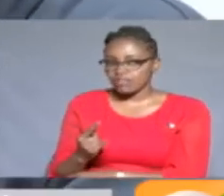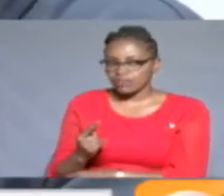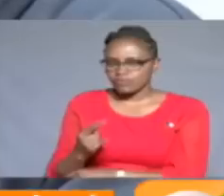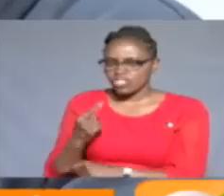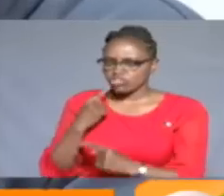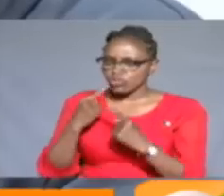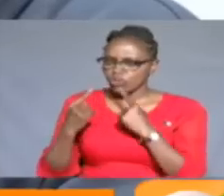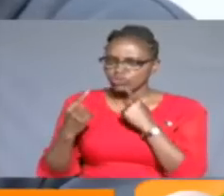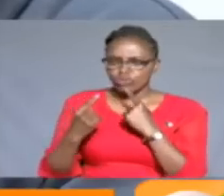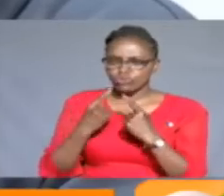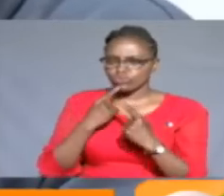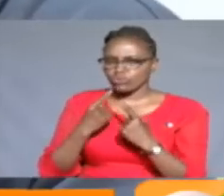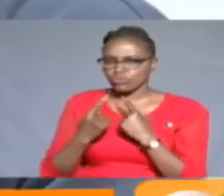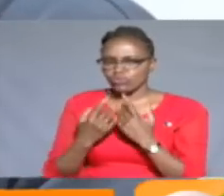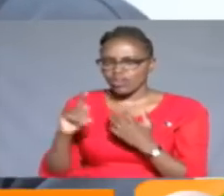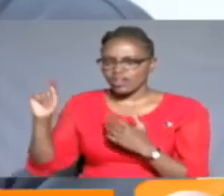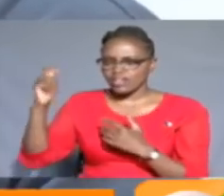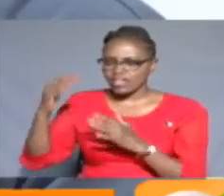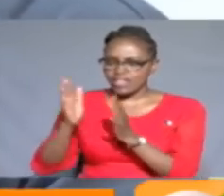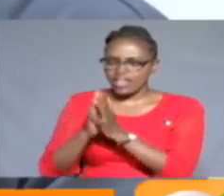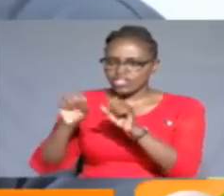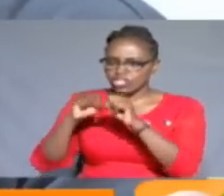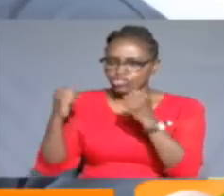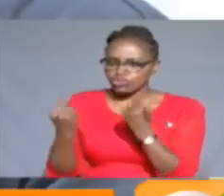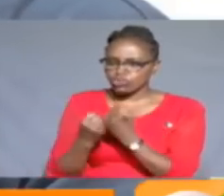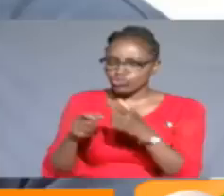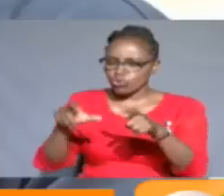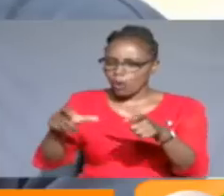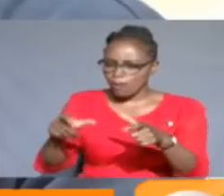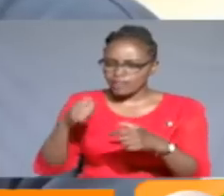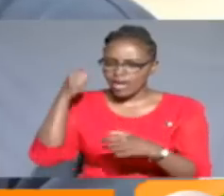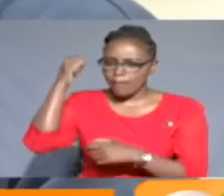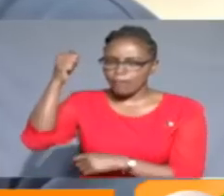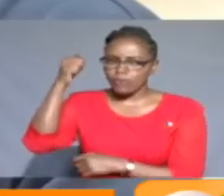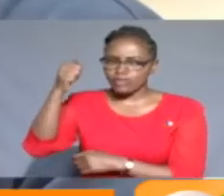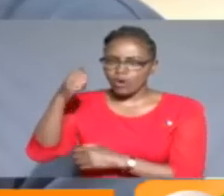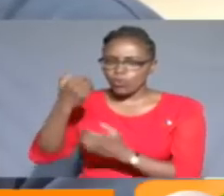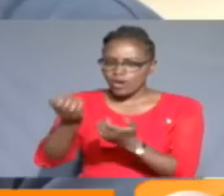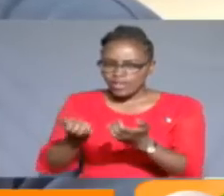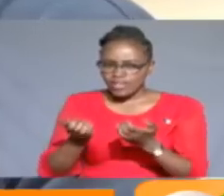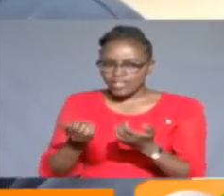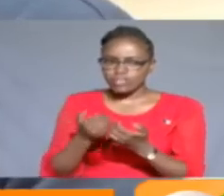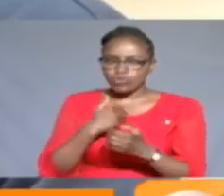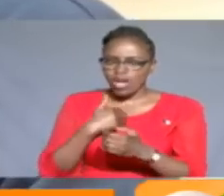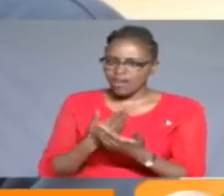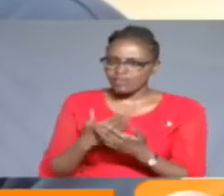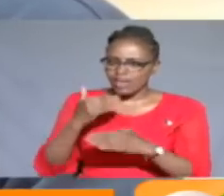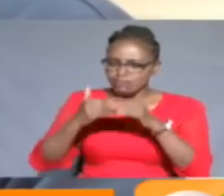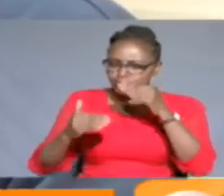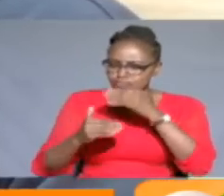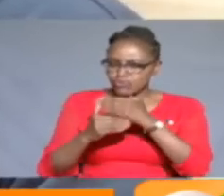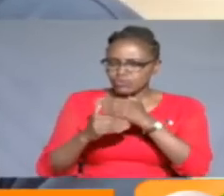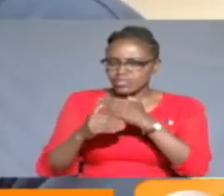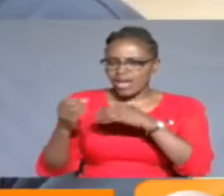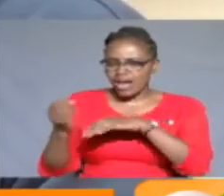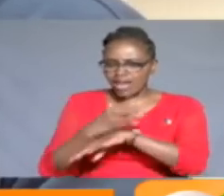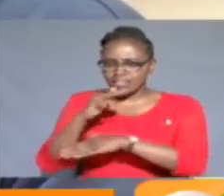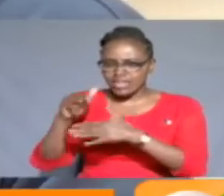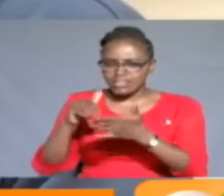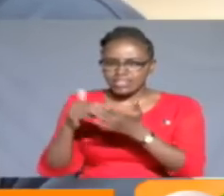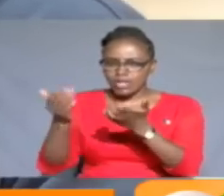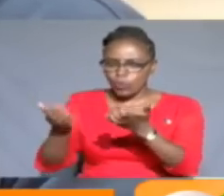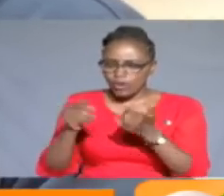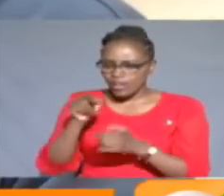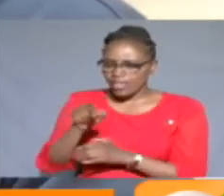talk among the Kenyans on social media, among politicians, that we need to build cancer centers. I think that's a